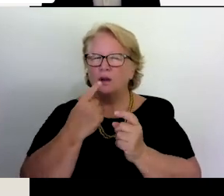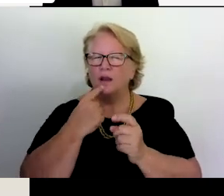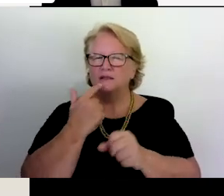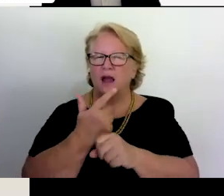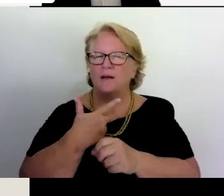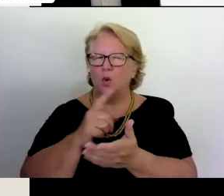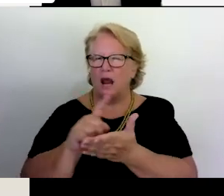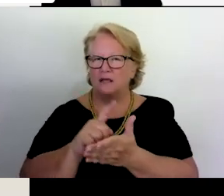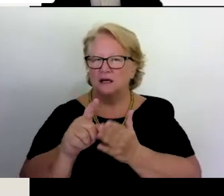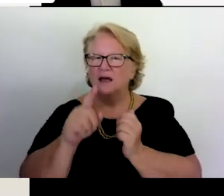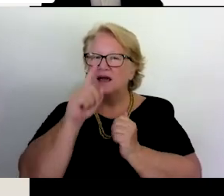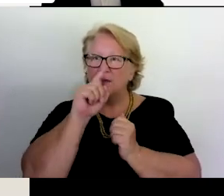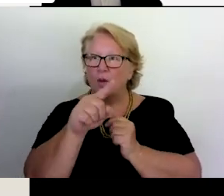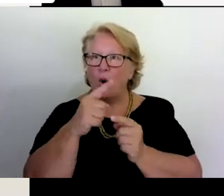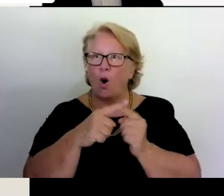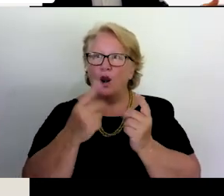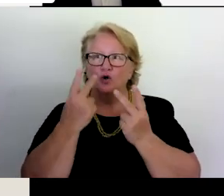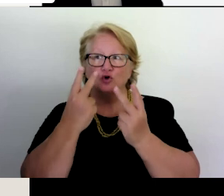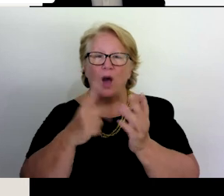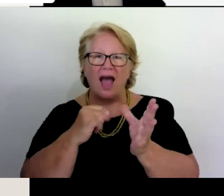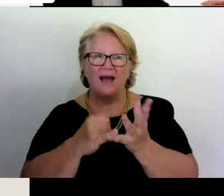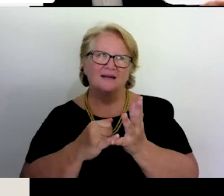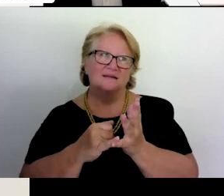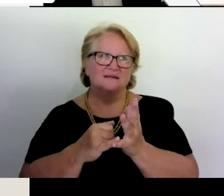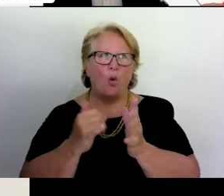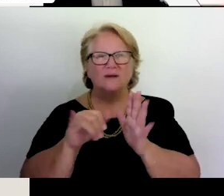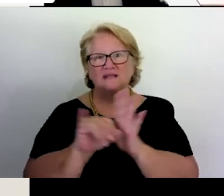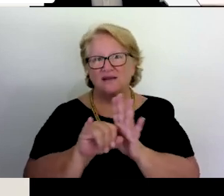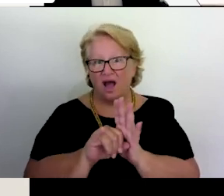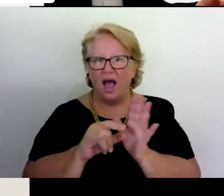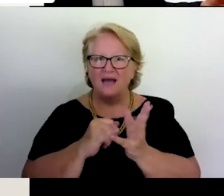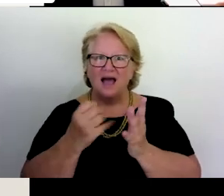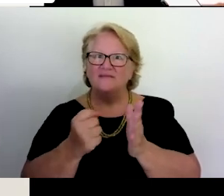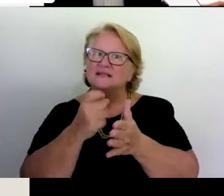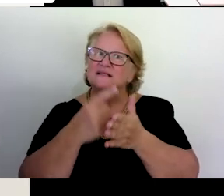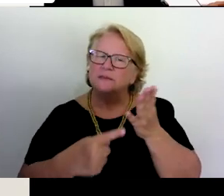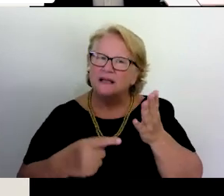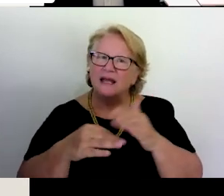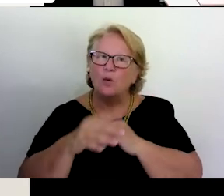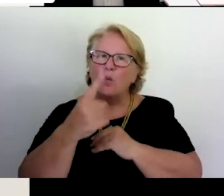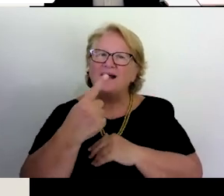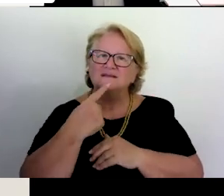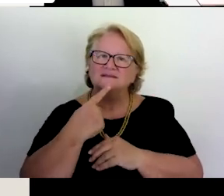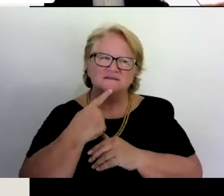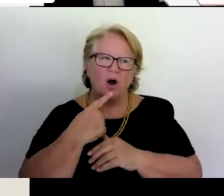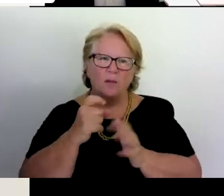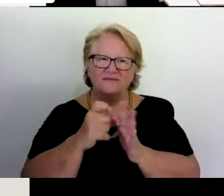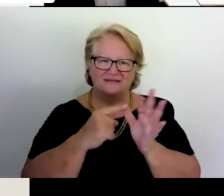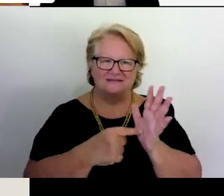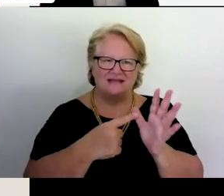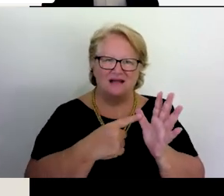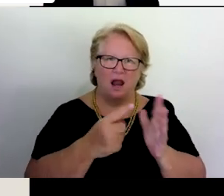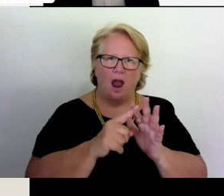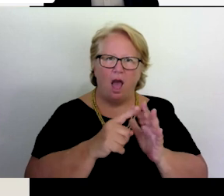later, people only appear as and identify as having a disability in one type of data set. And so